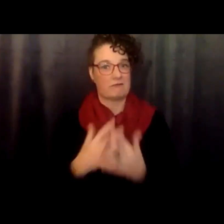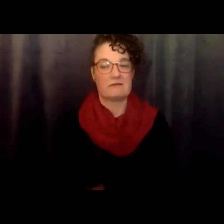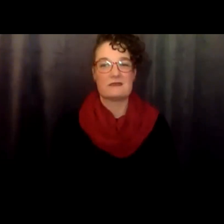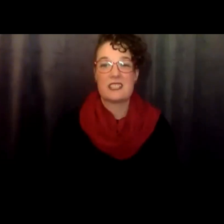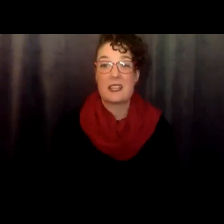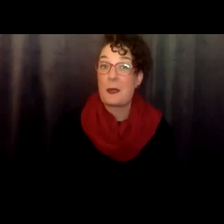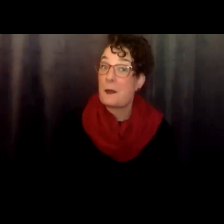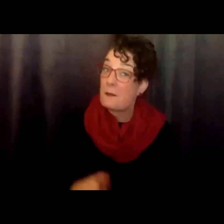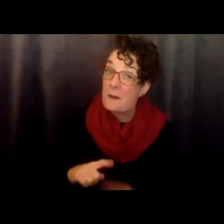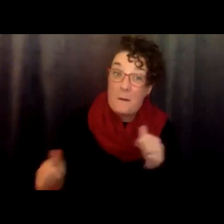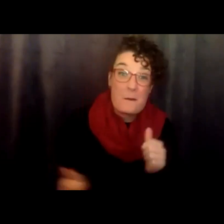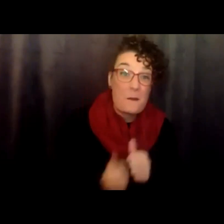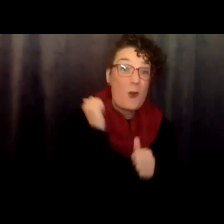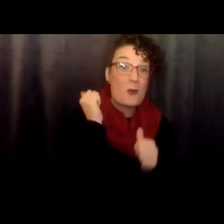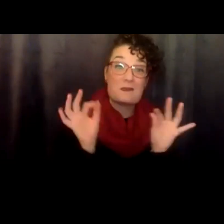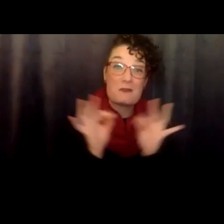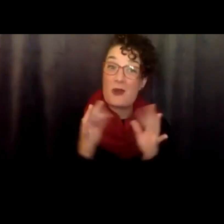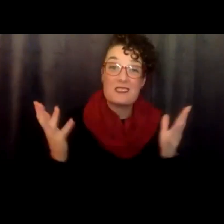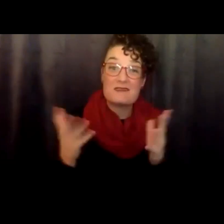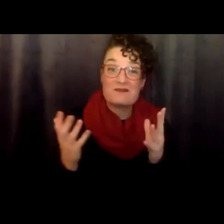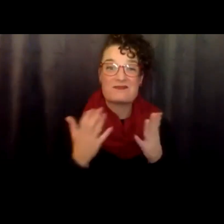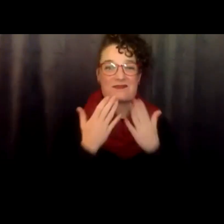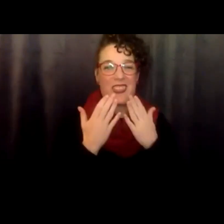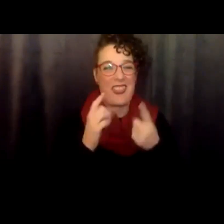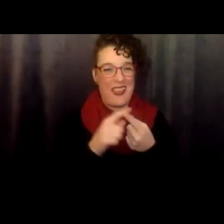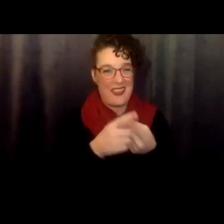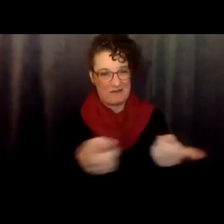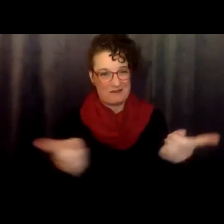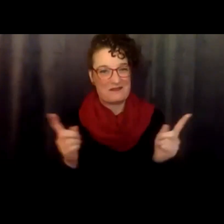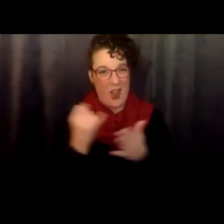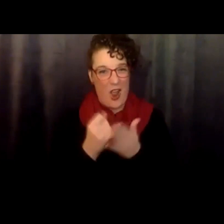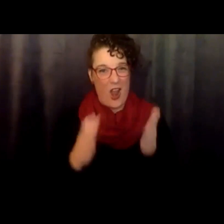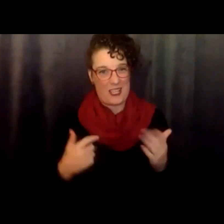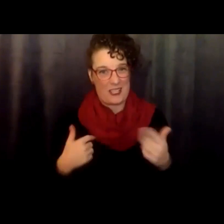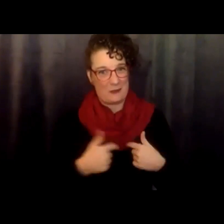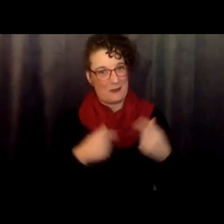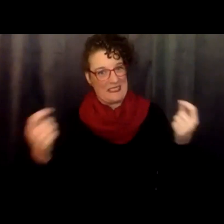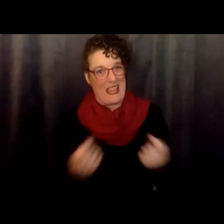most of all, I want to thank the artists whose work we're celebrating tonight.